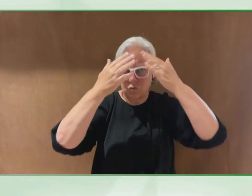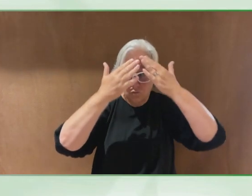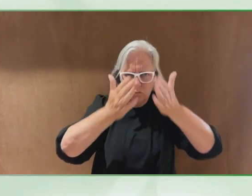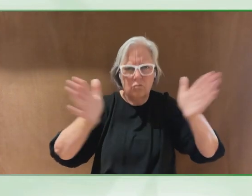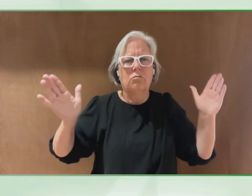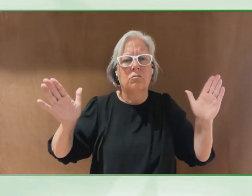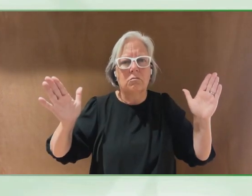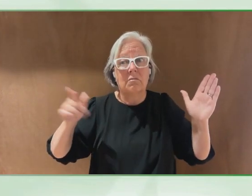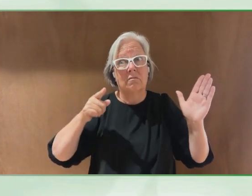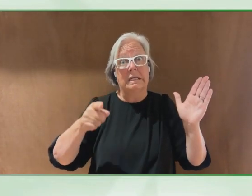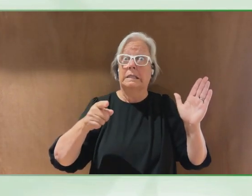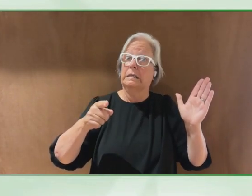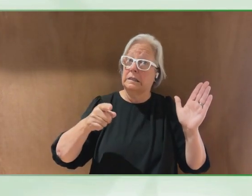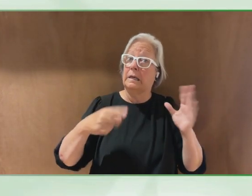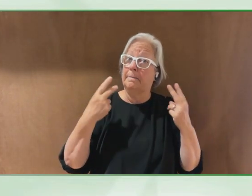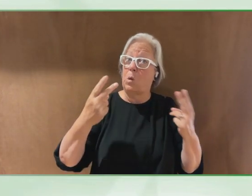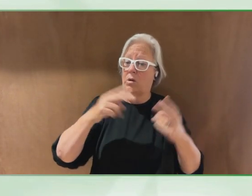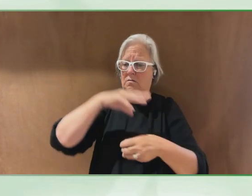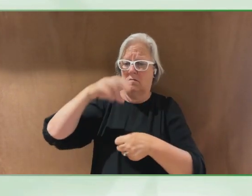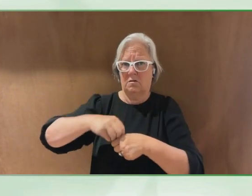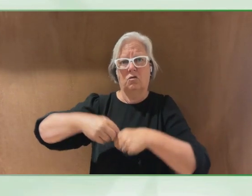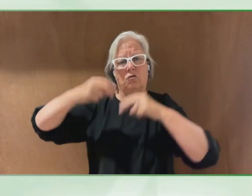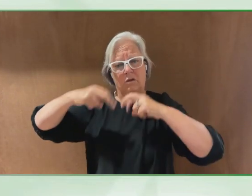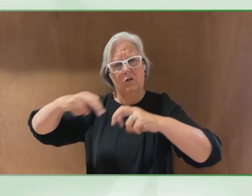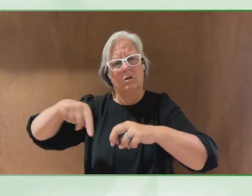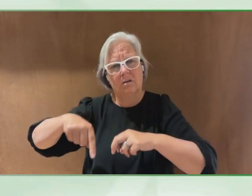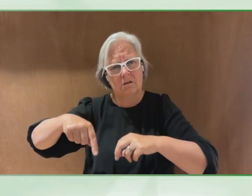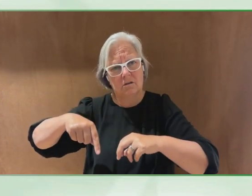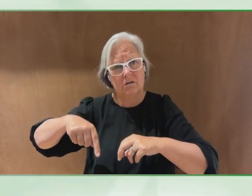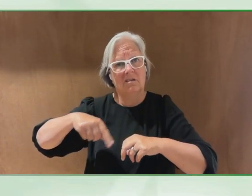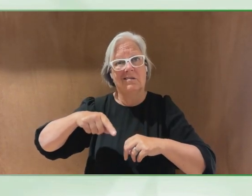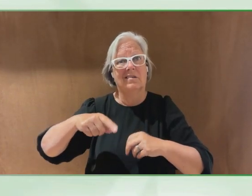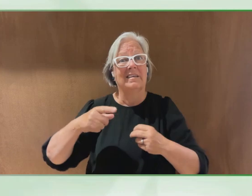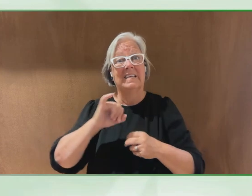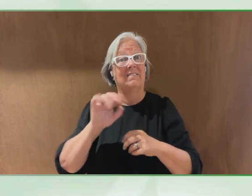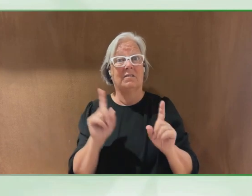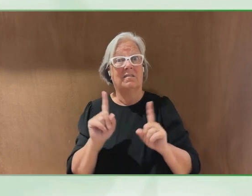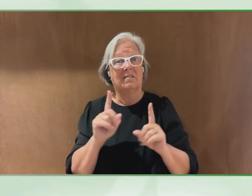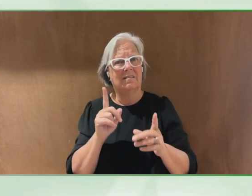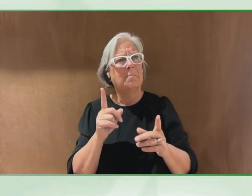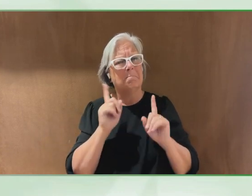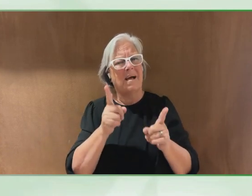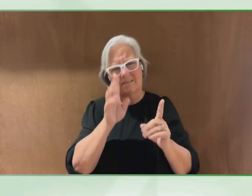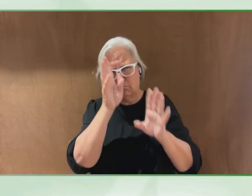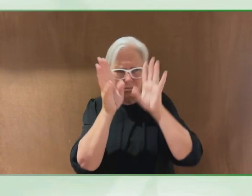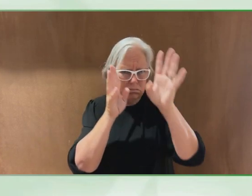because fundamentally we don't have innovation without it. And it means that we have better